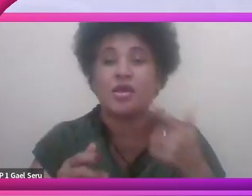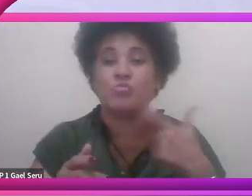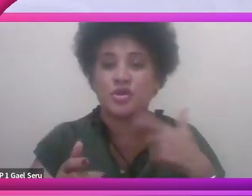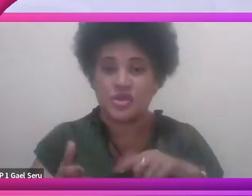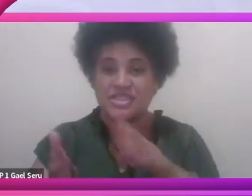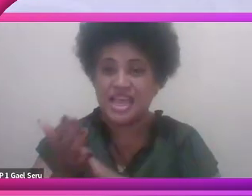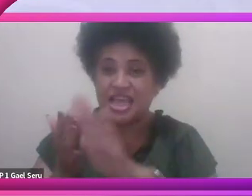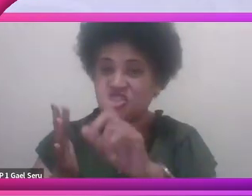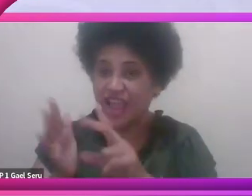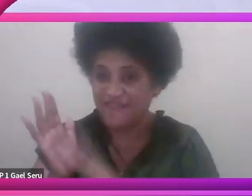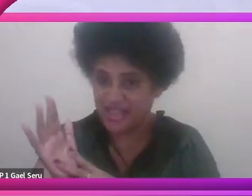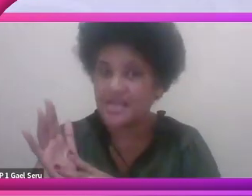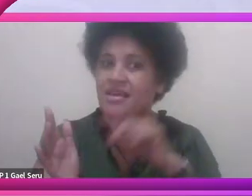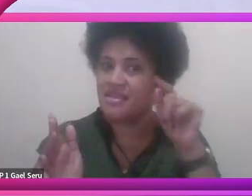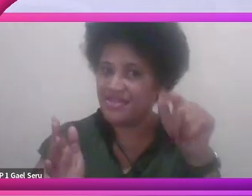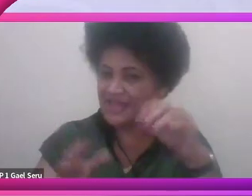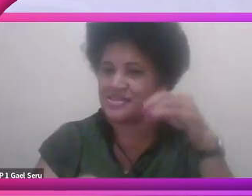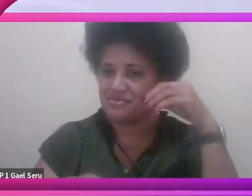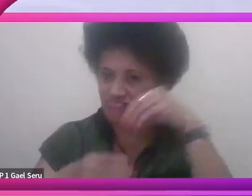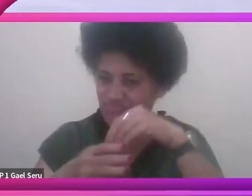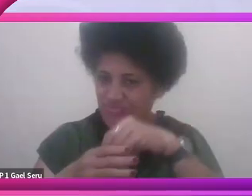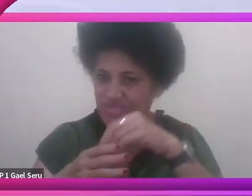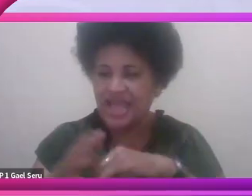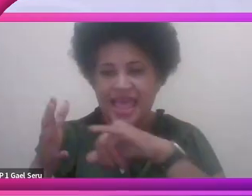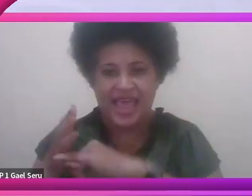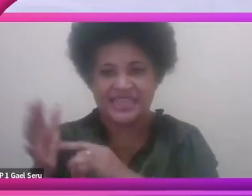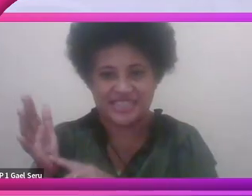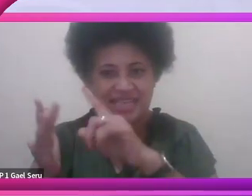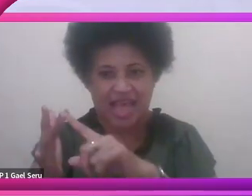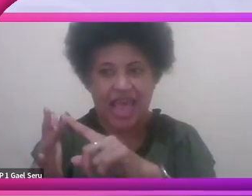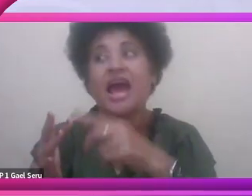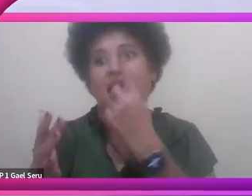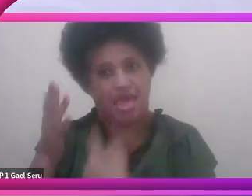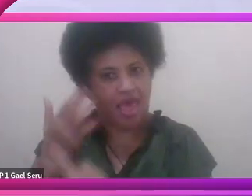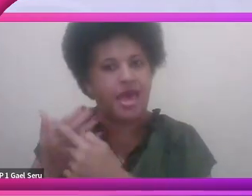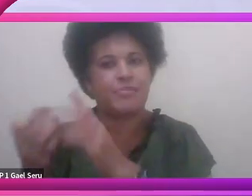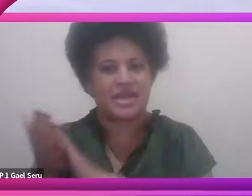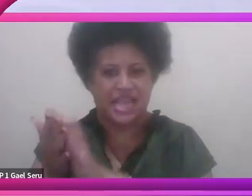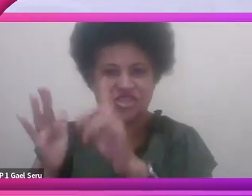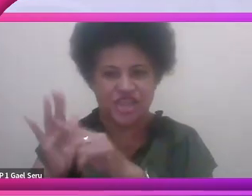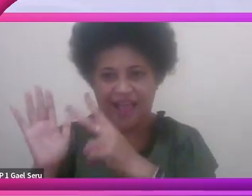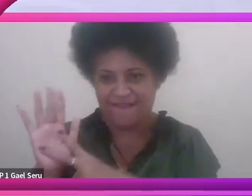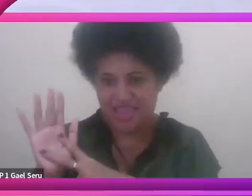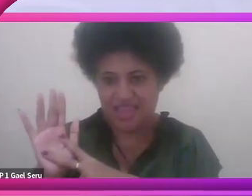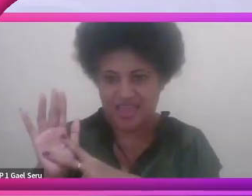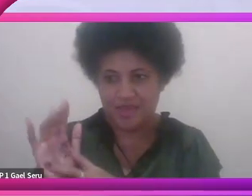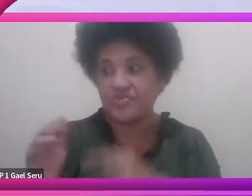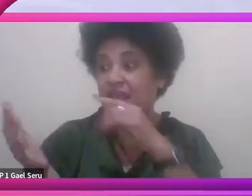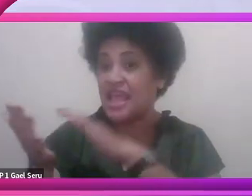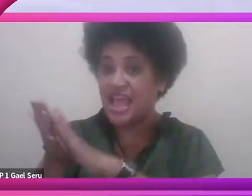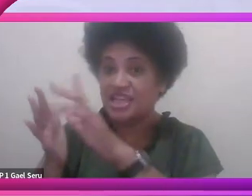part of STI. HIV should not stand alone because HIV is one of the